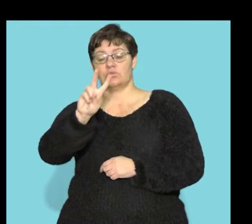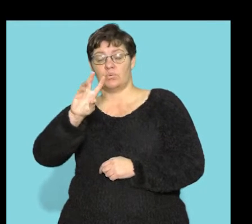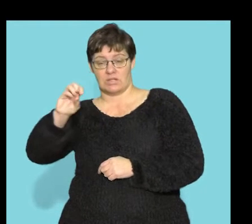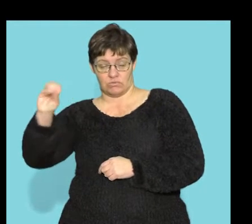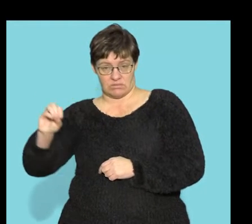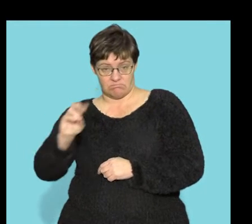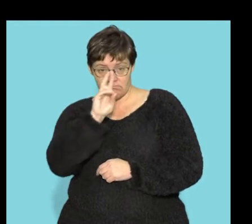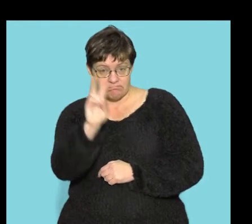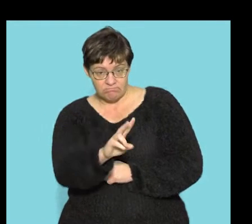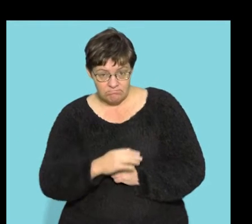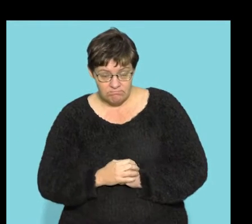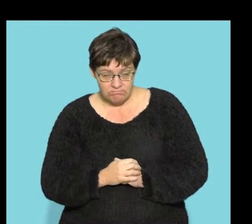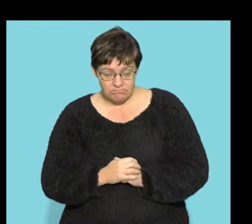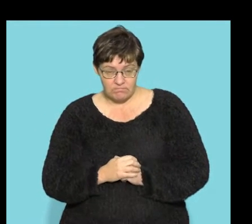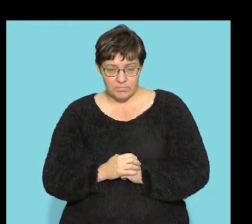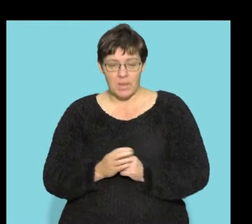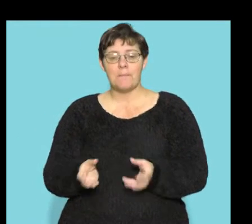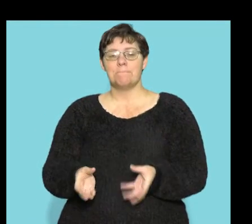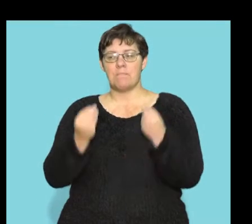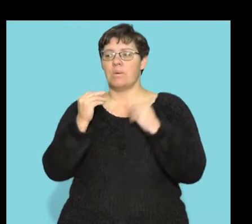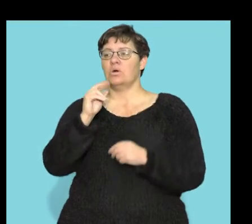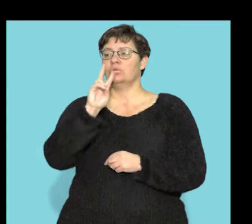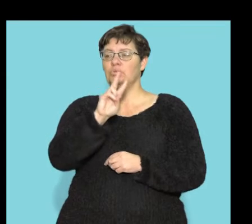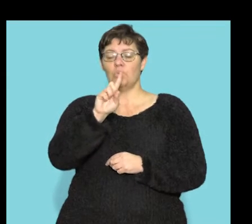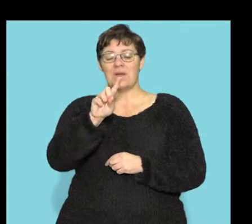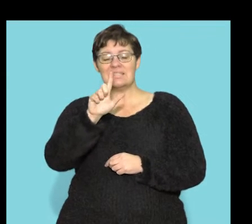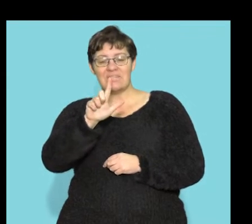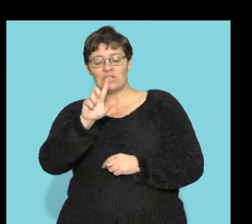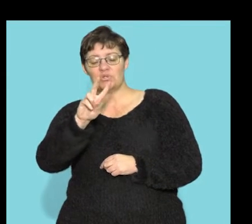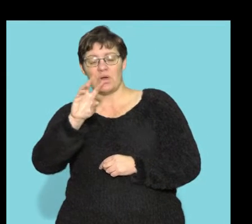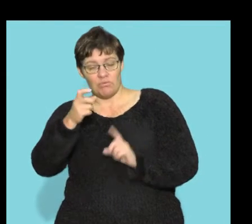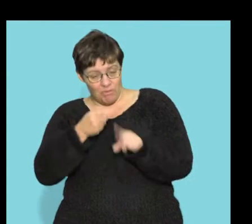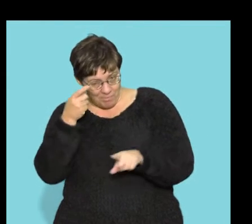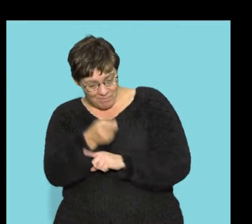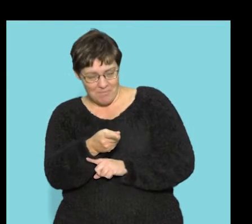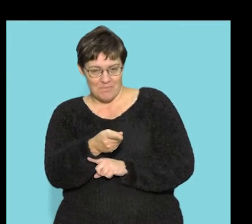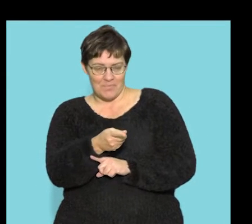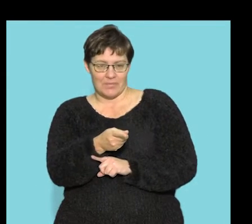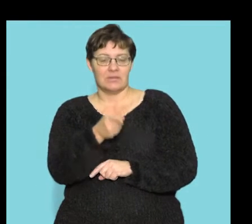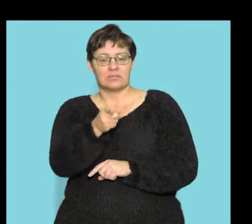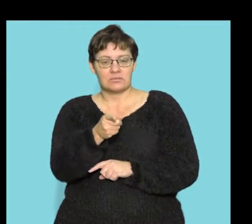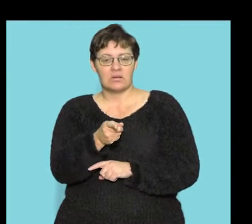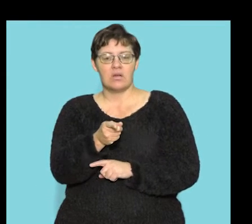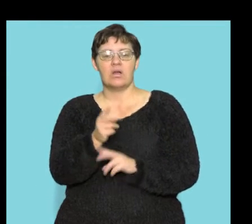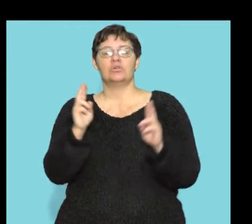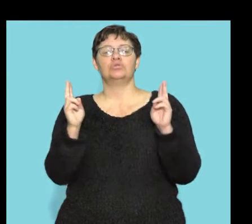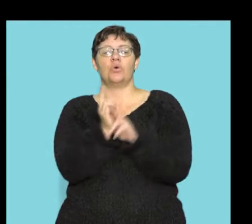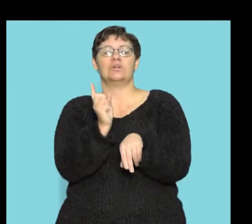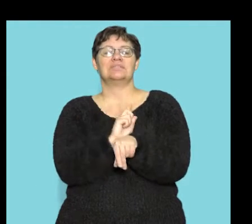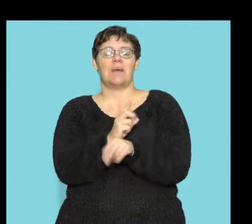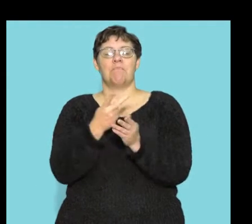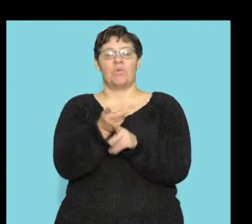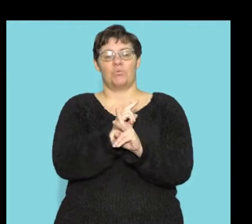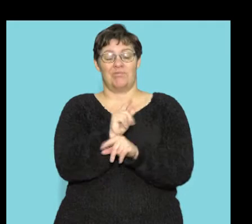Can you see? That's where we're getting the 217,200 from. That is the portion of your short-term loan.